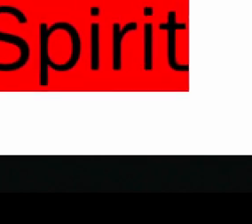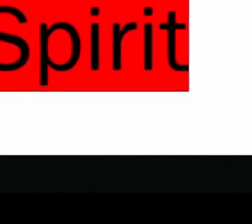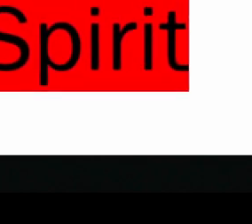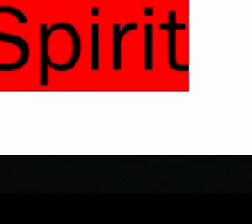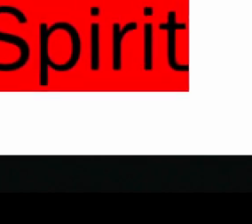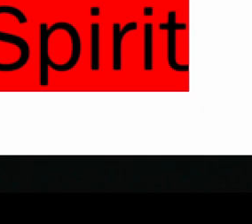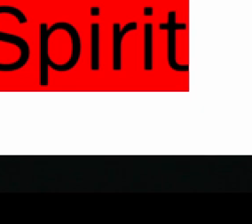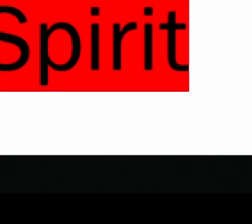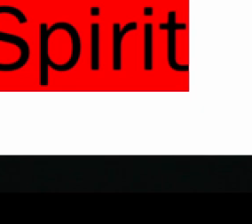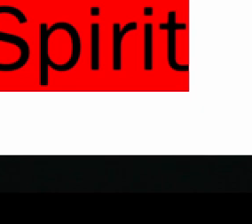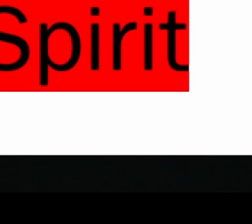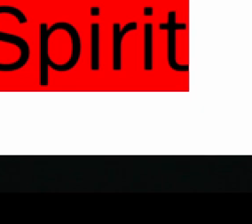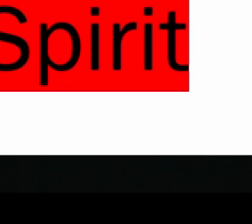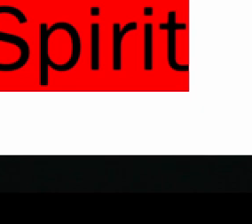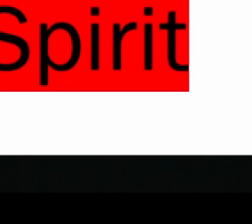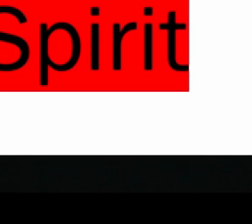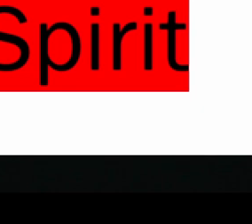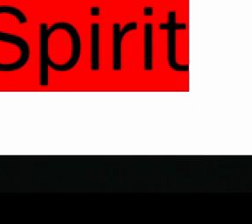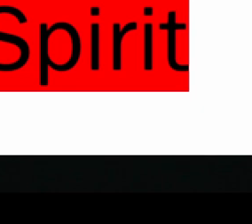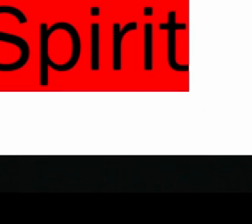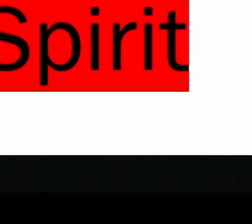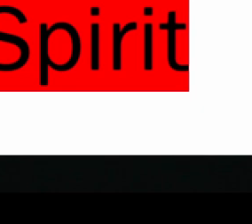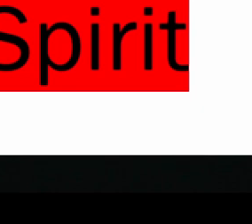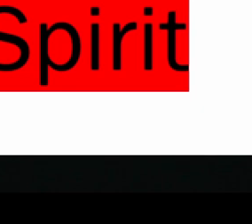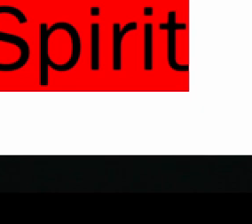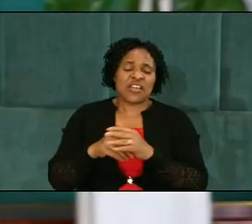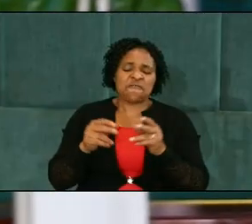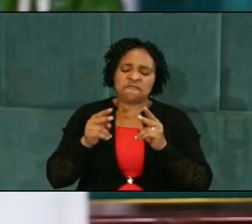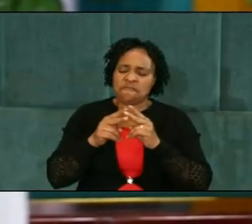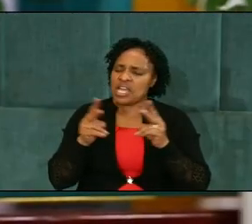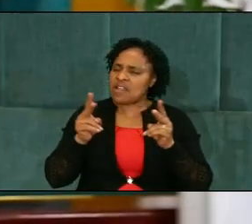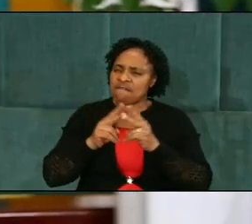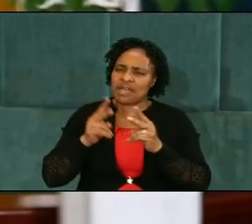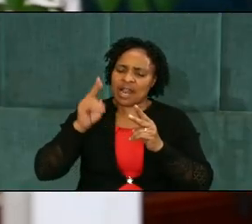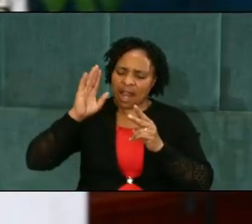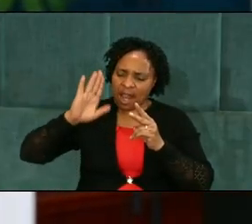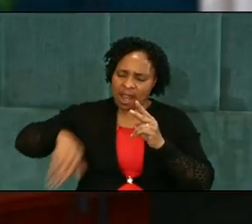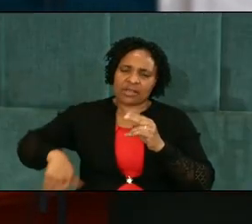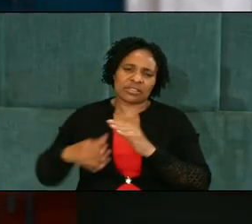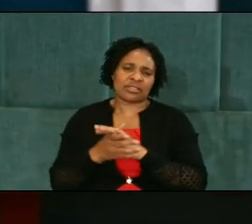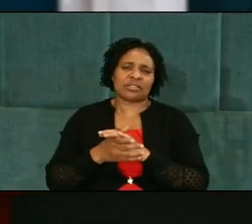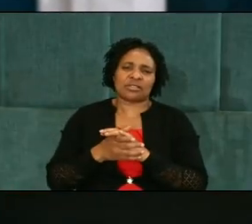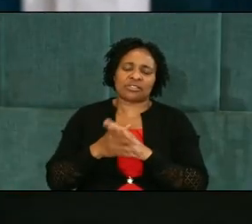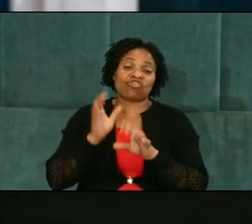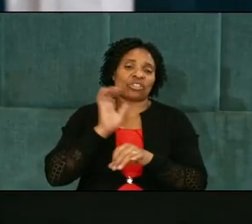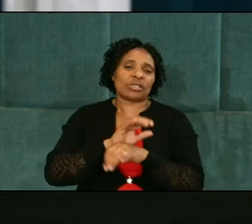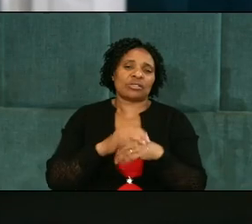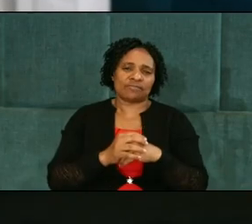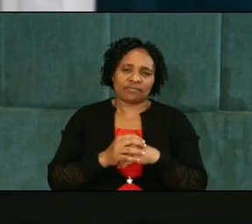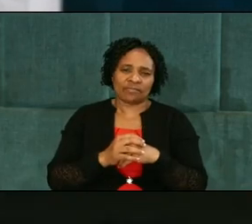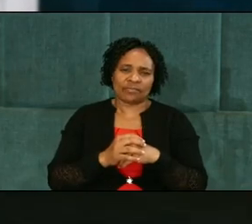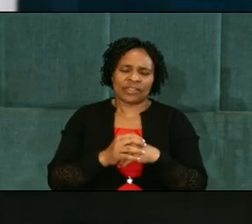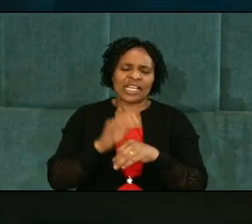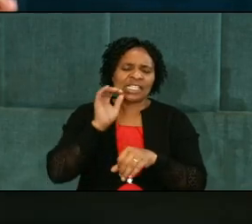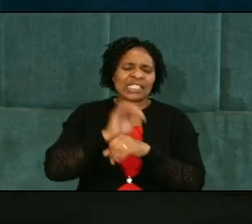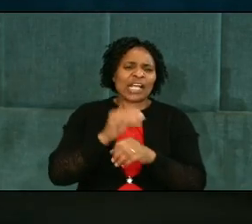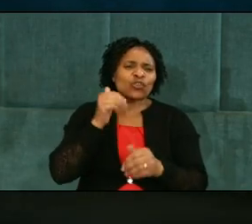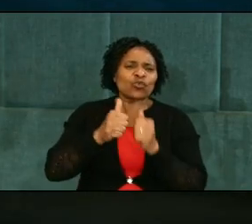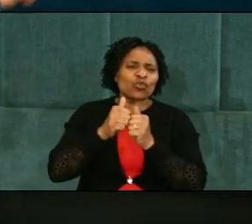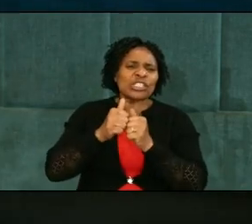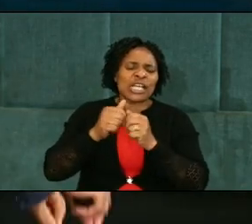the problem in the very last. The church that will